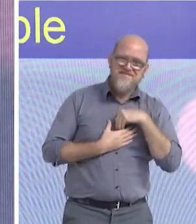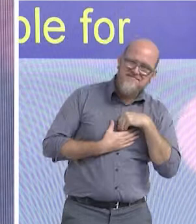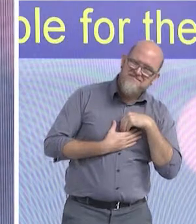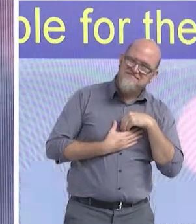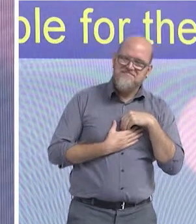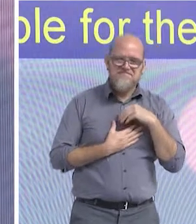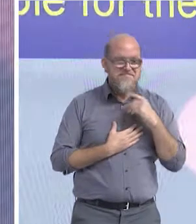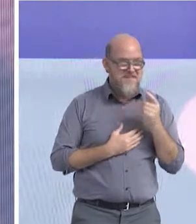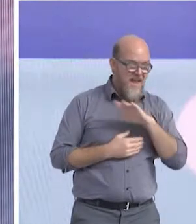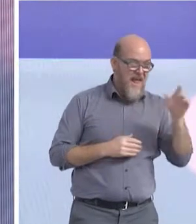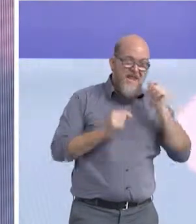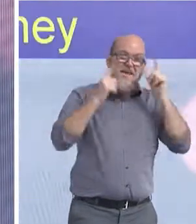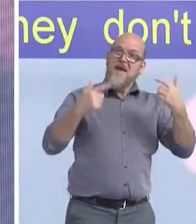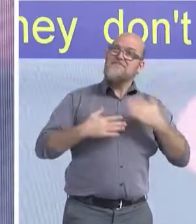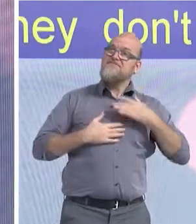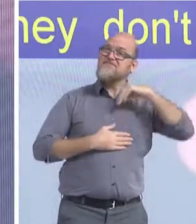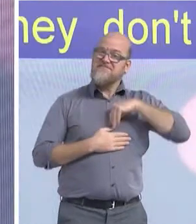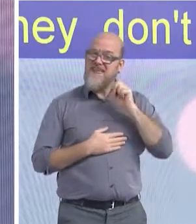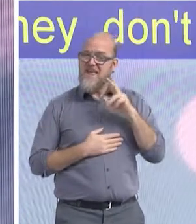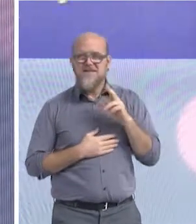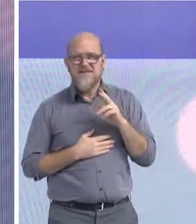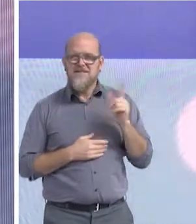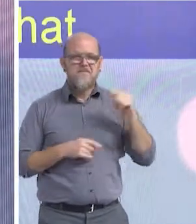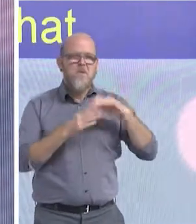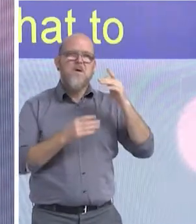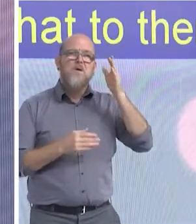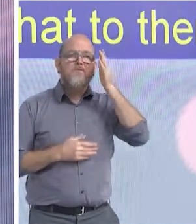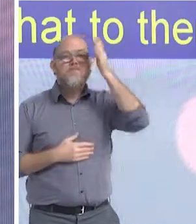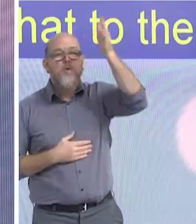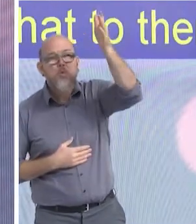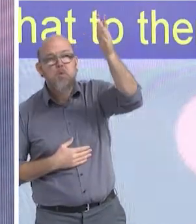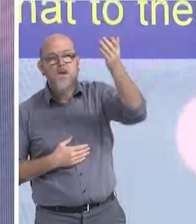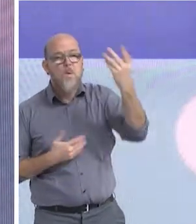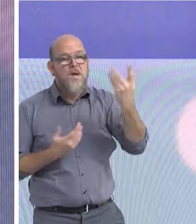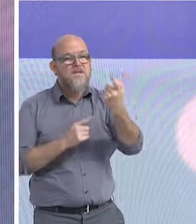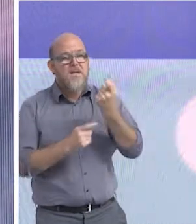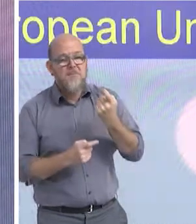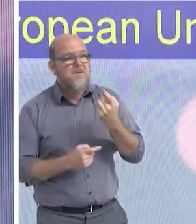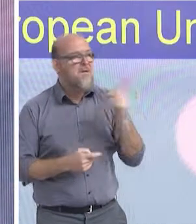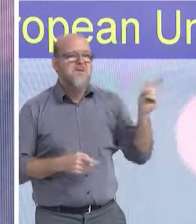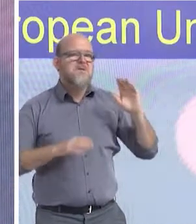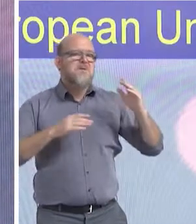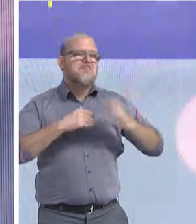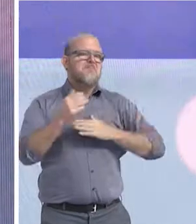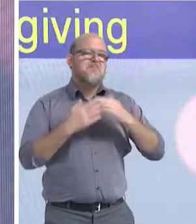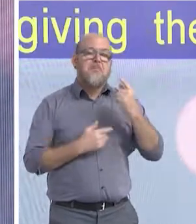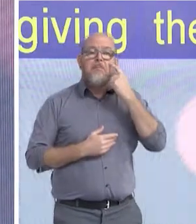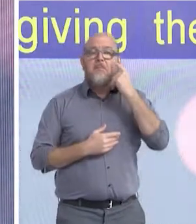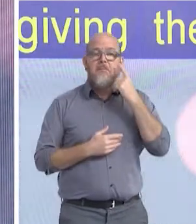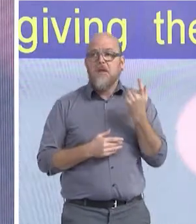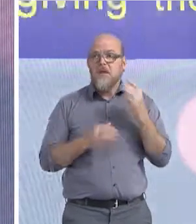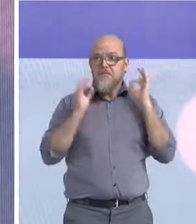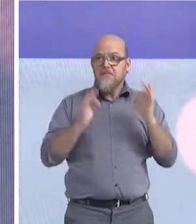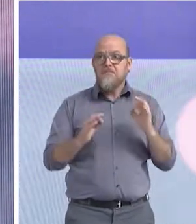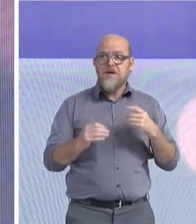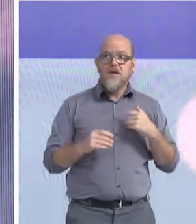care who is giving that to them. But if the European Union is seen not to be giving them that, then of course blame is going to be there, and